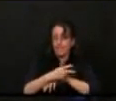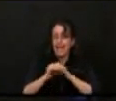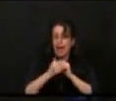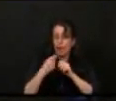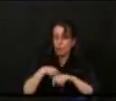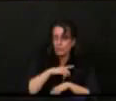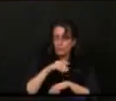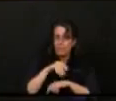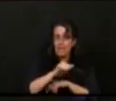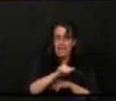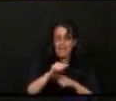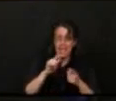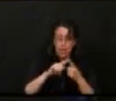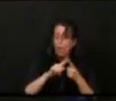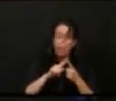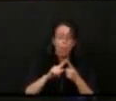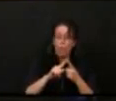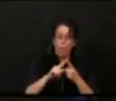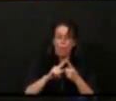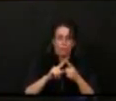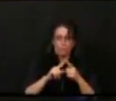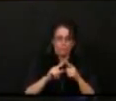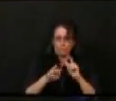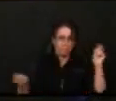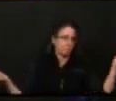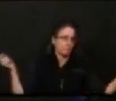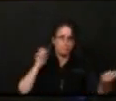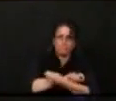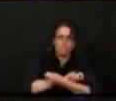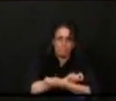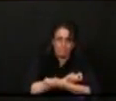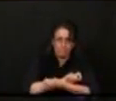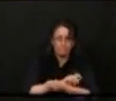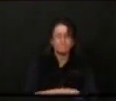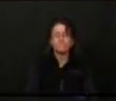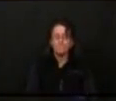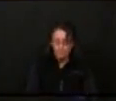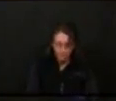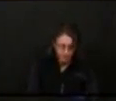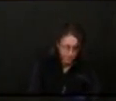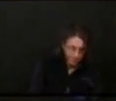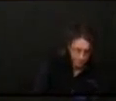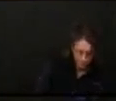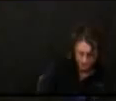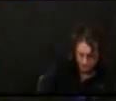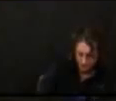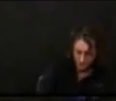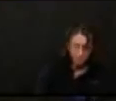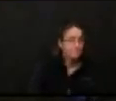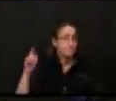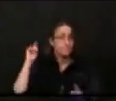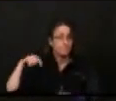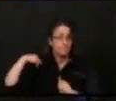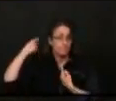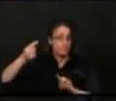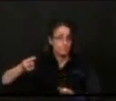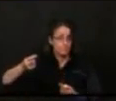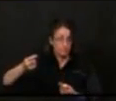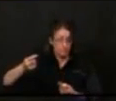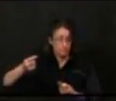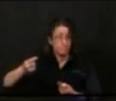In years past, we have paid for solid waste